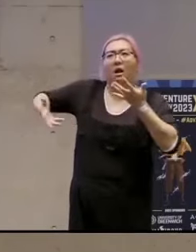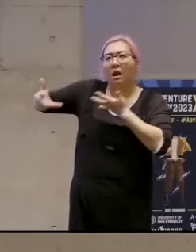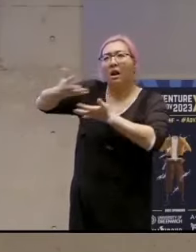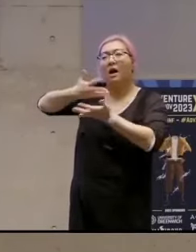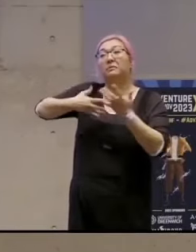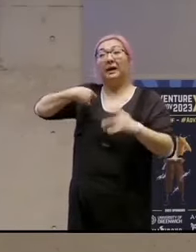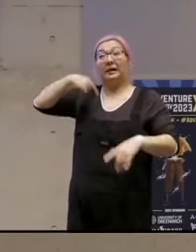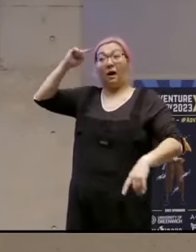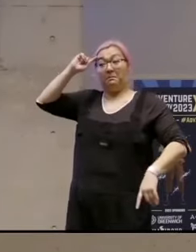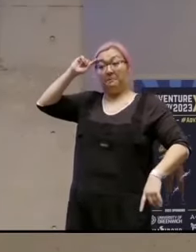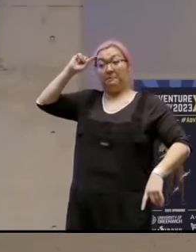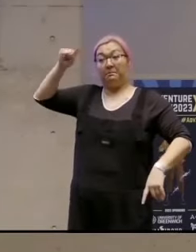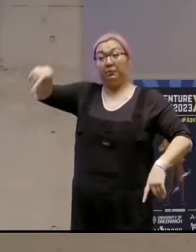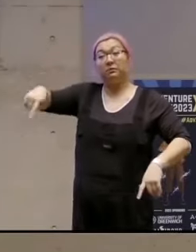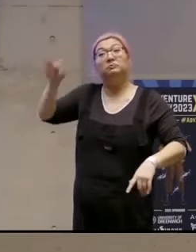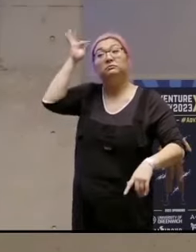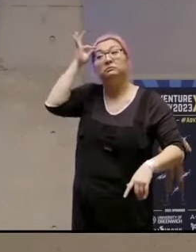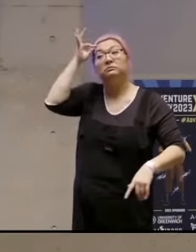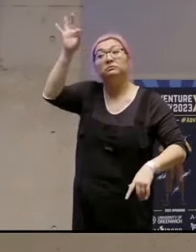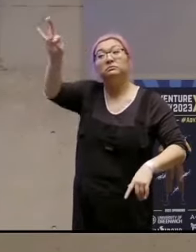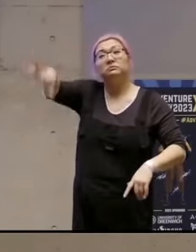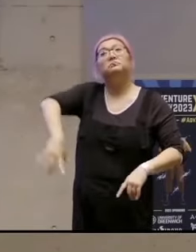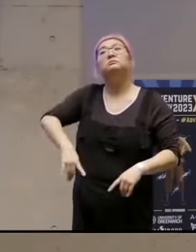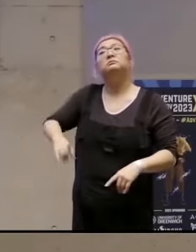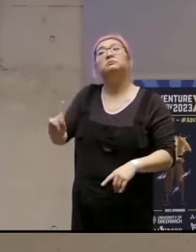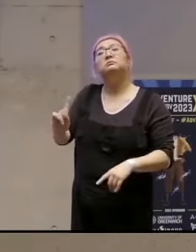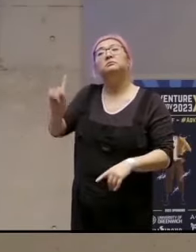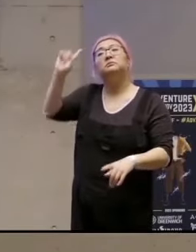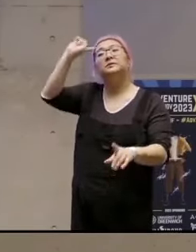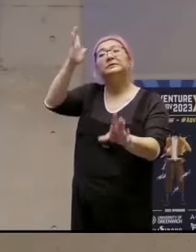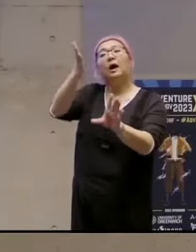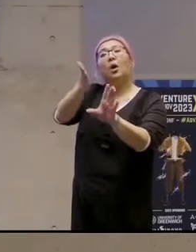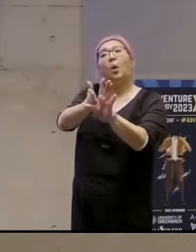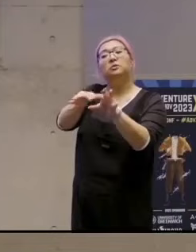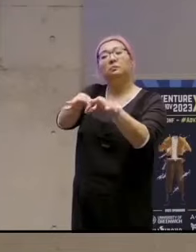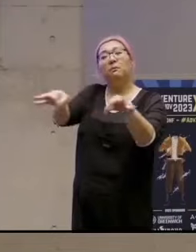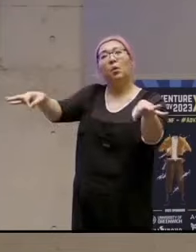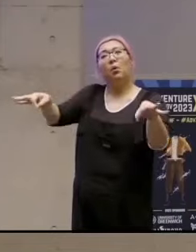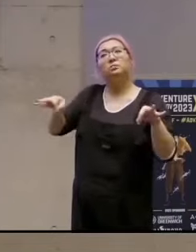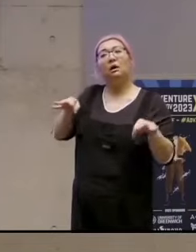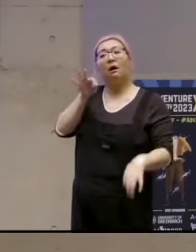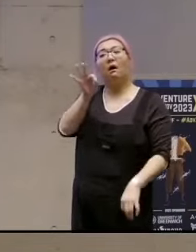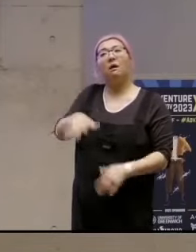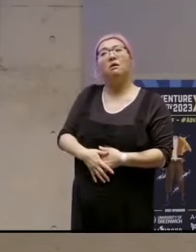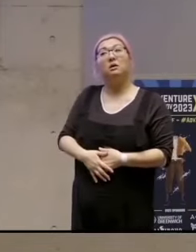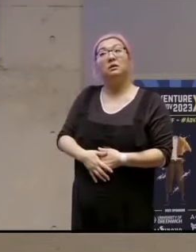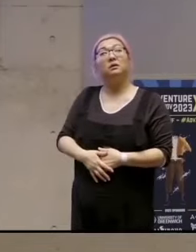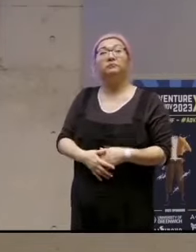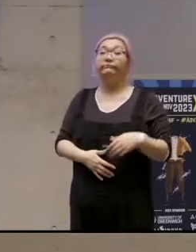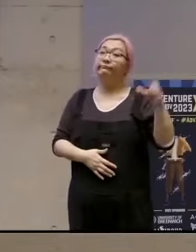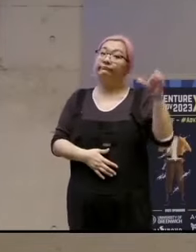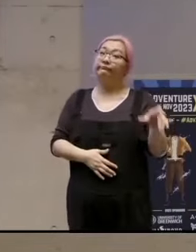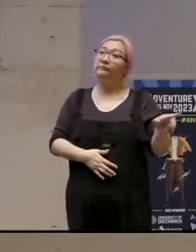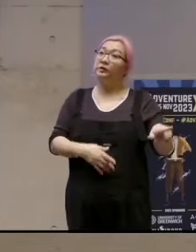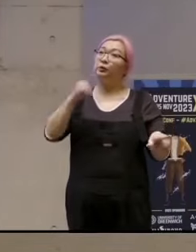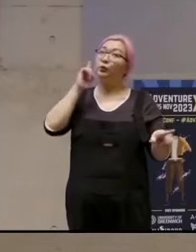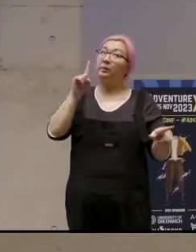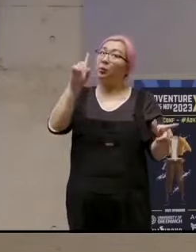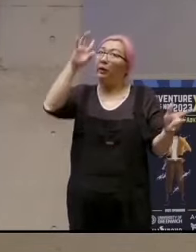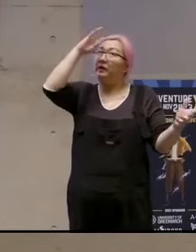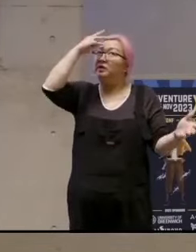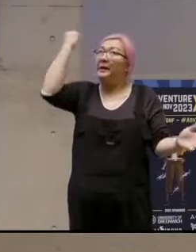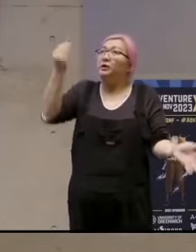about psychological borders? Because I have this idea for a woman with dementia. I didn't have an idea, I just